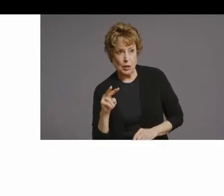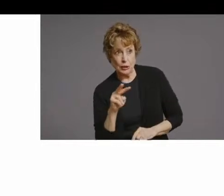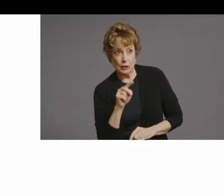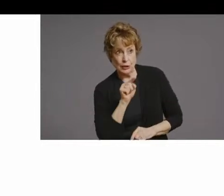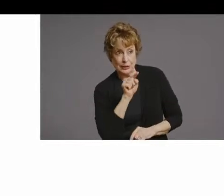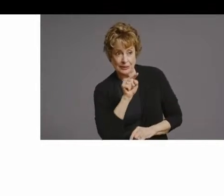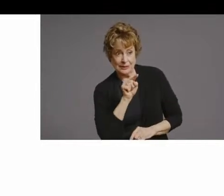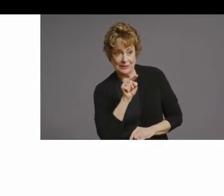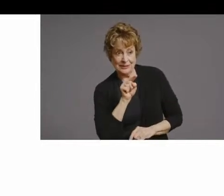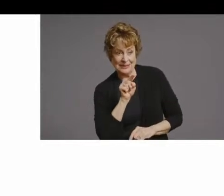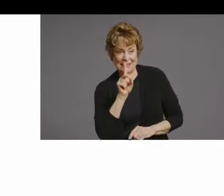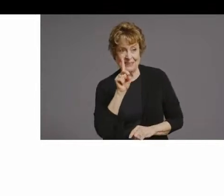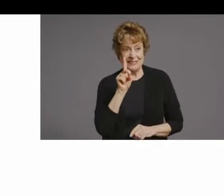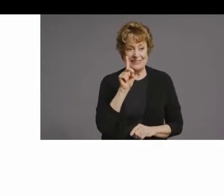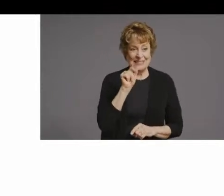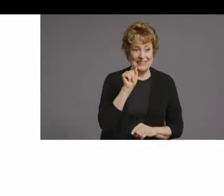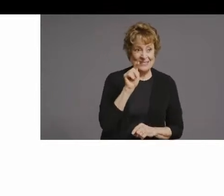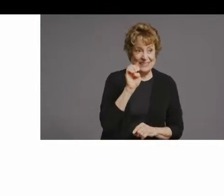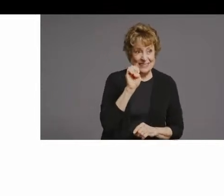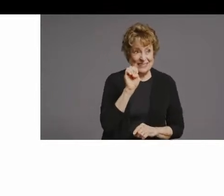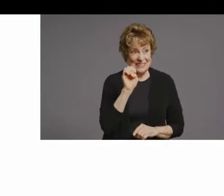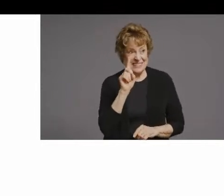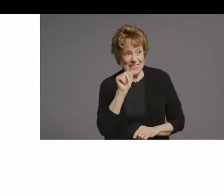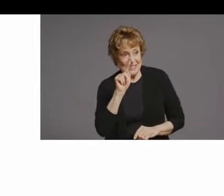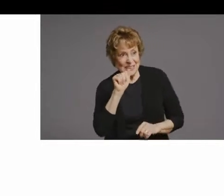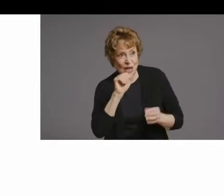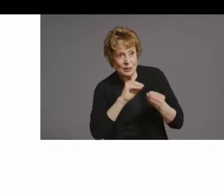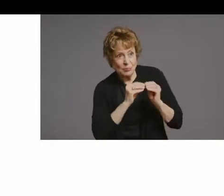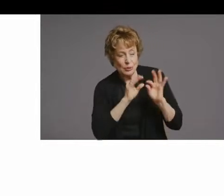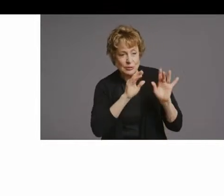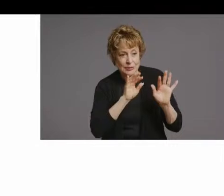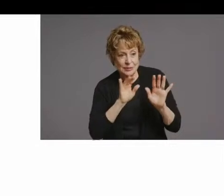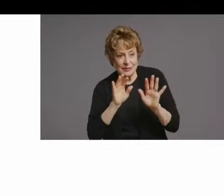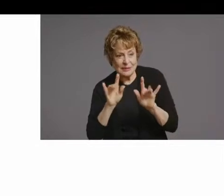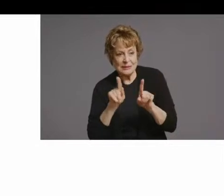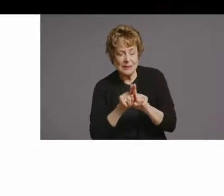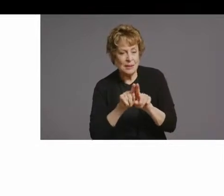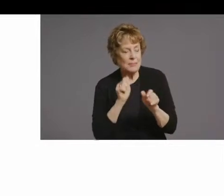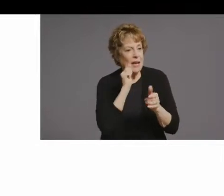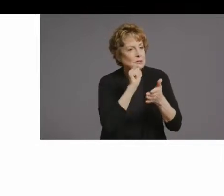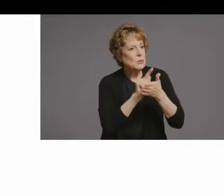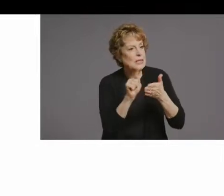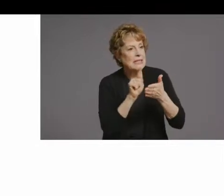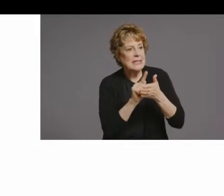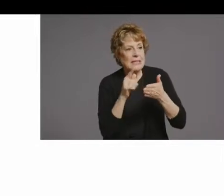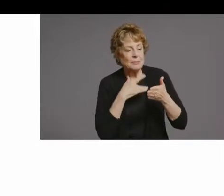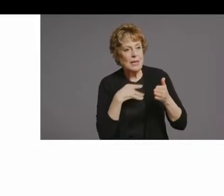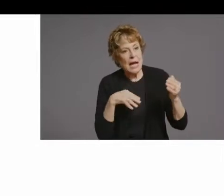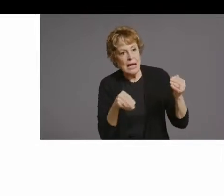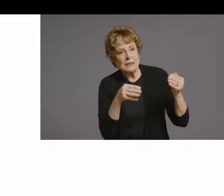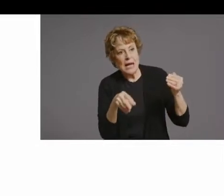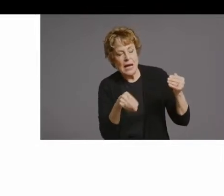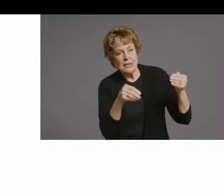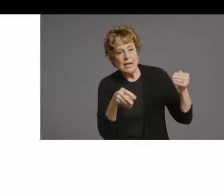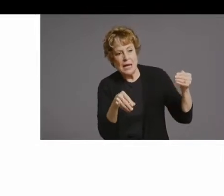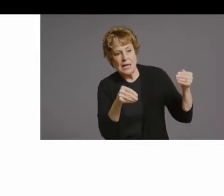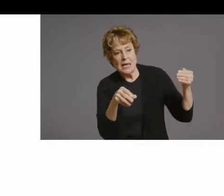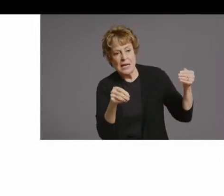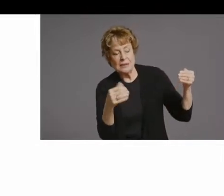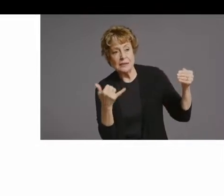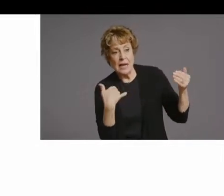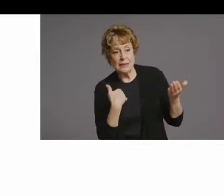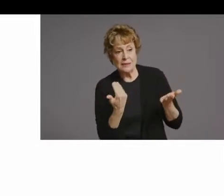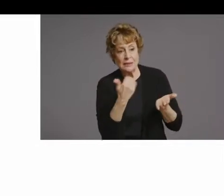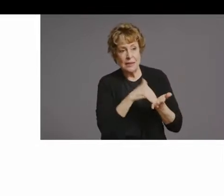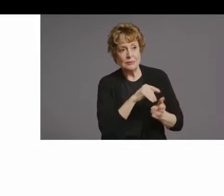can see that the epi curve obviously shows the same thing as the cases per week, and you can see that we have reached a plateau